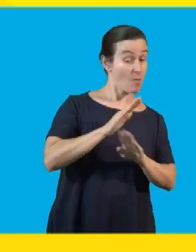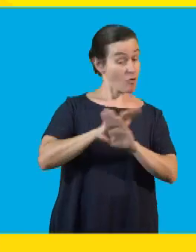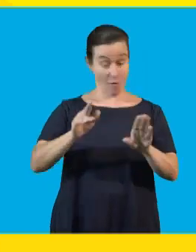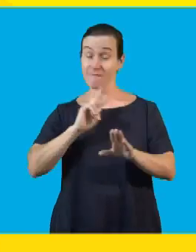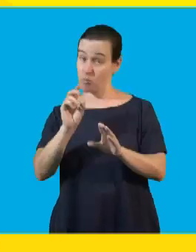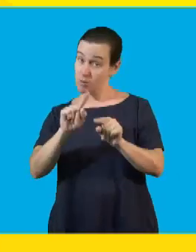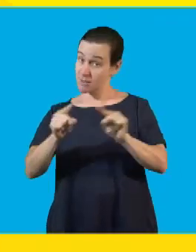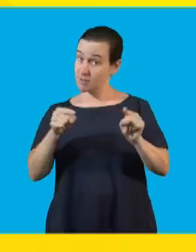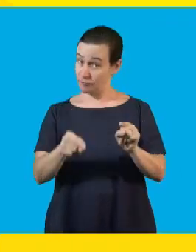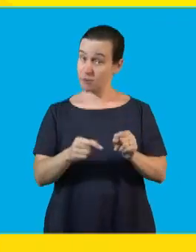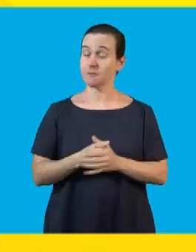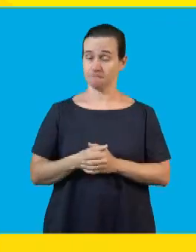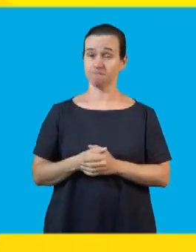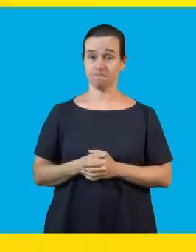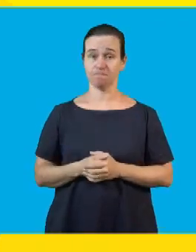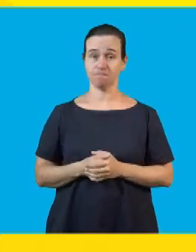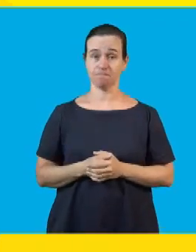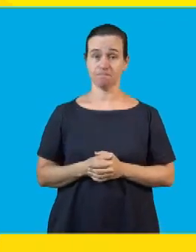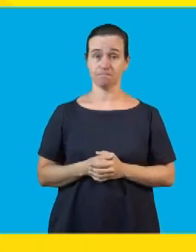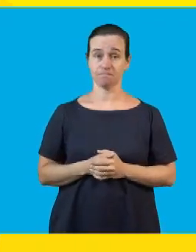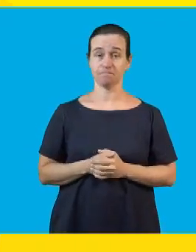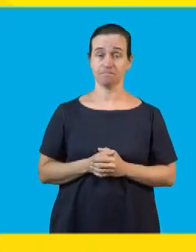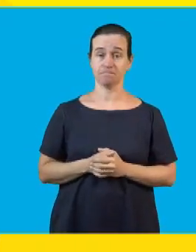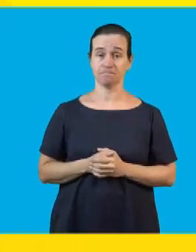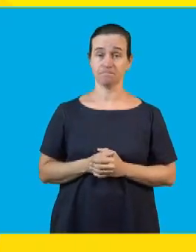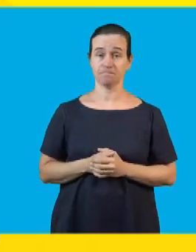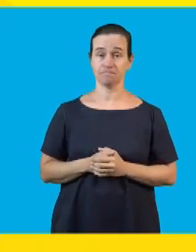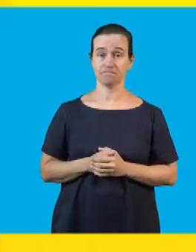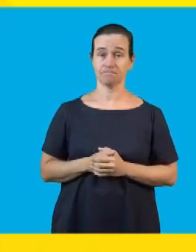distinction between verbal and non-verbal, all right?